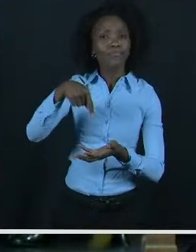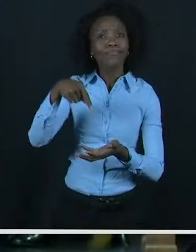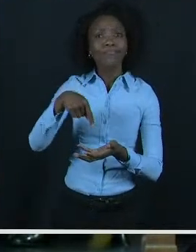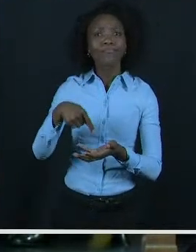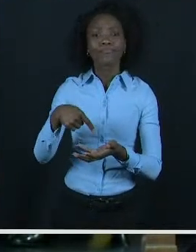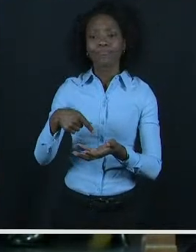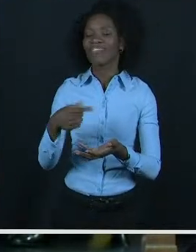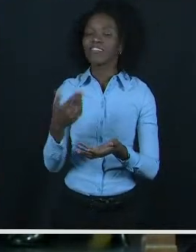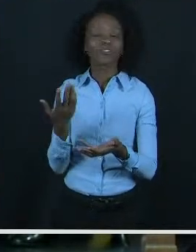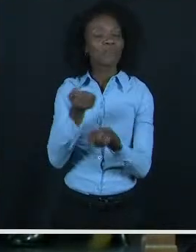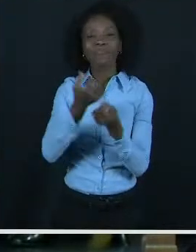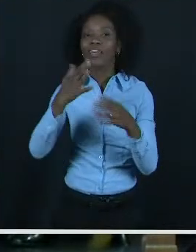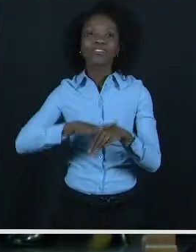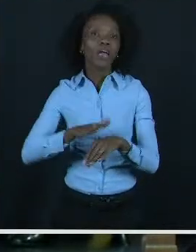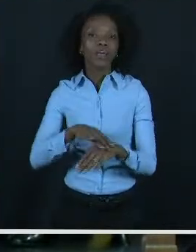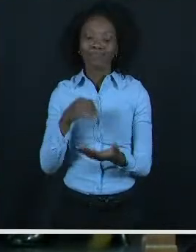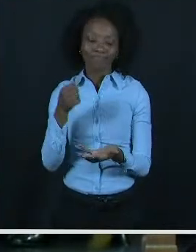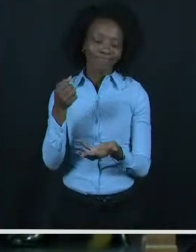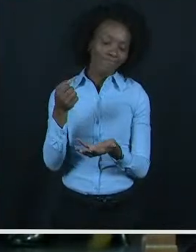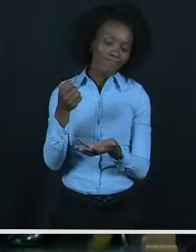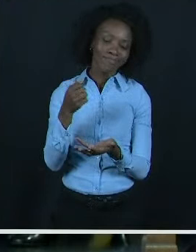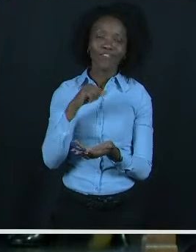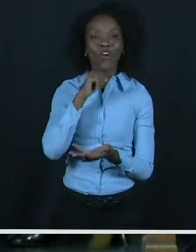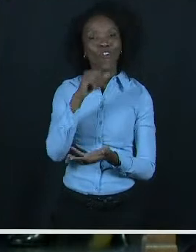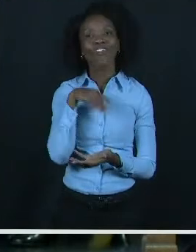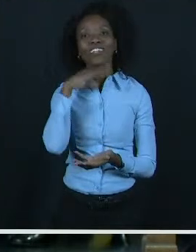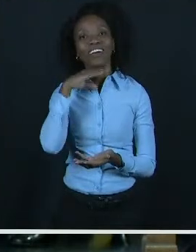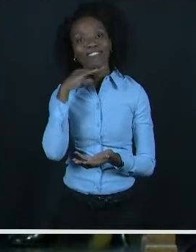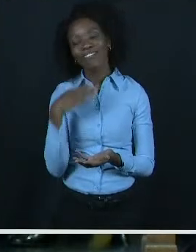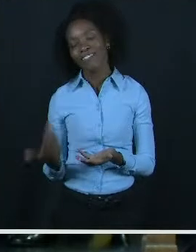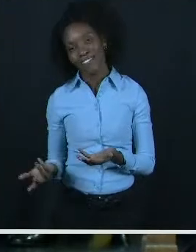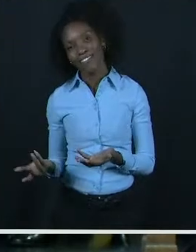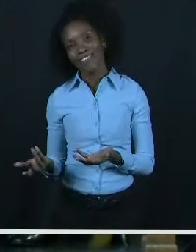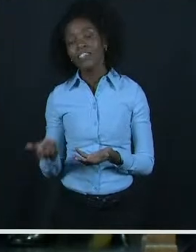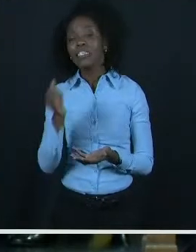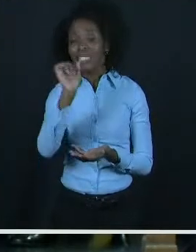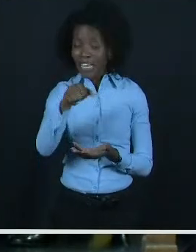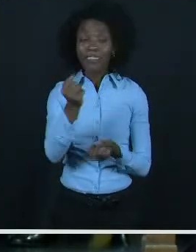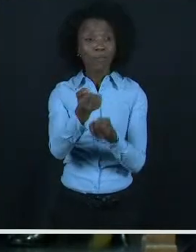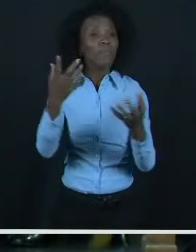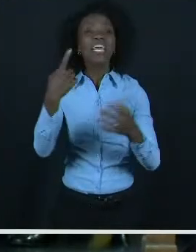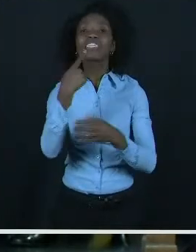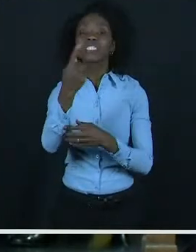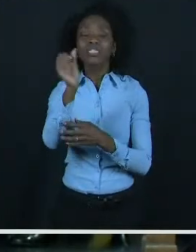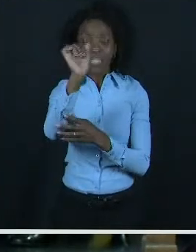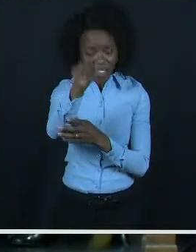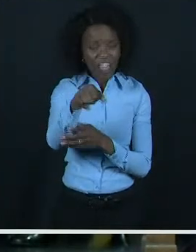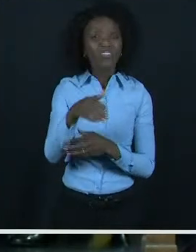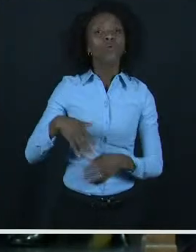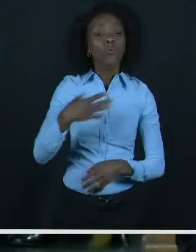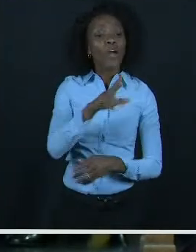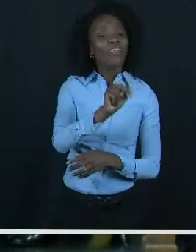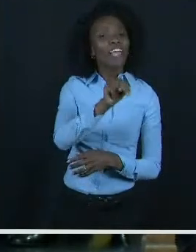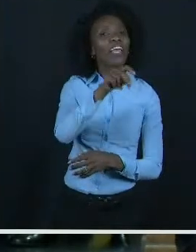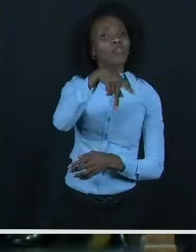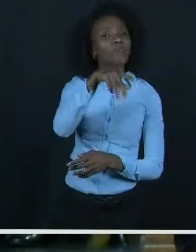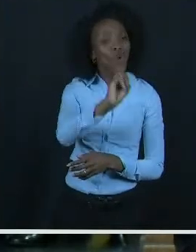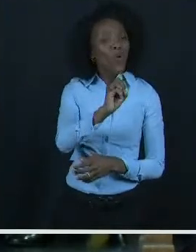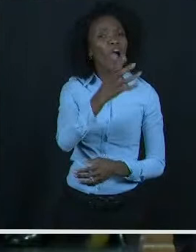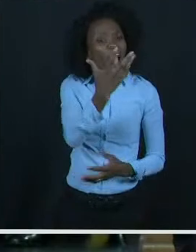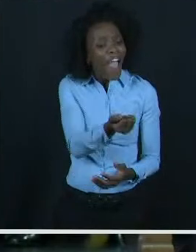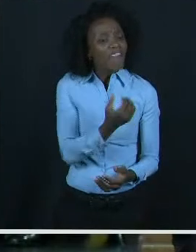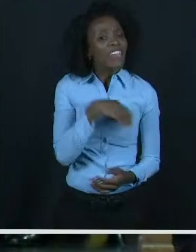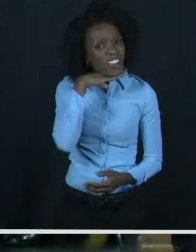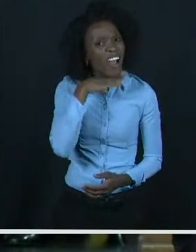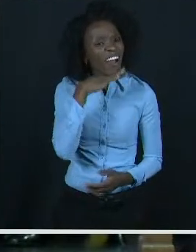hugely inadequate. And as many of you were saying, you do want your NPOs to be well